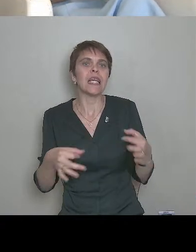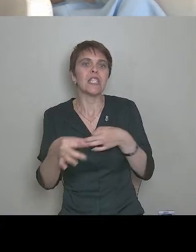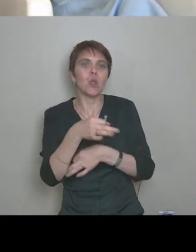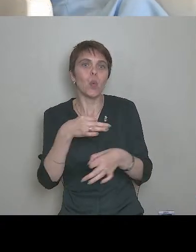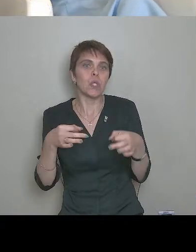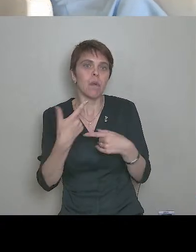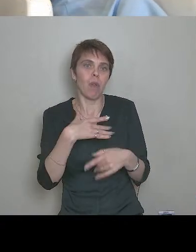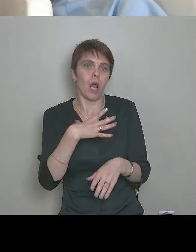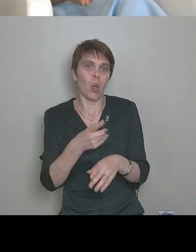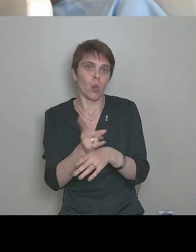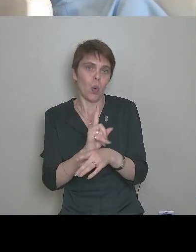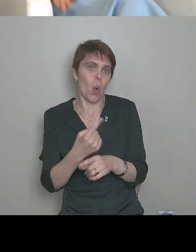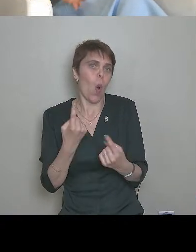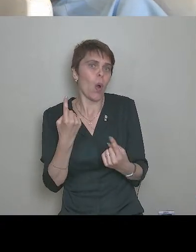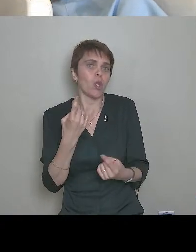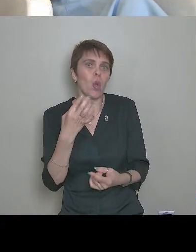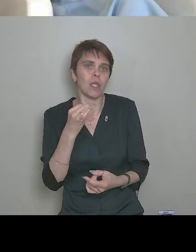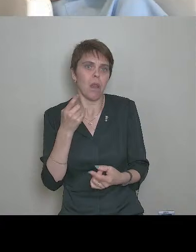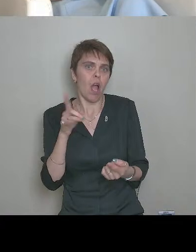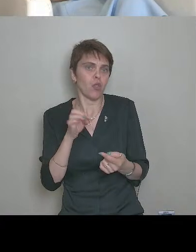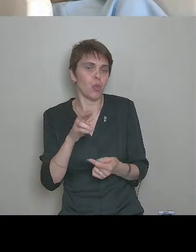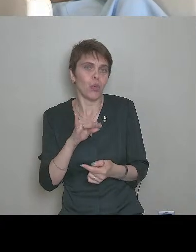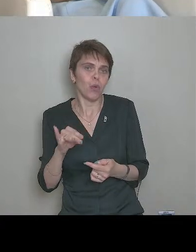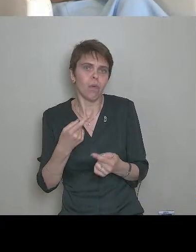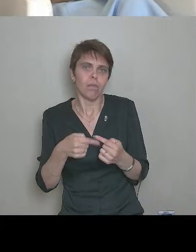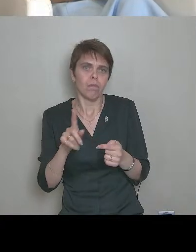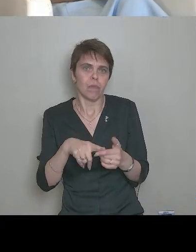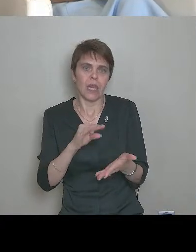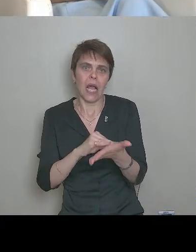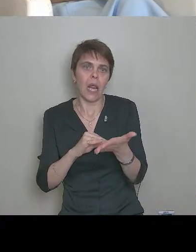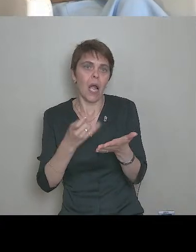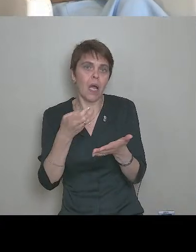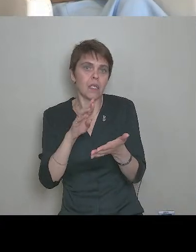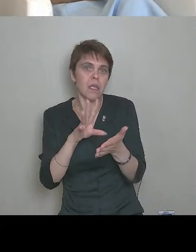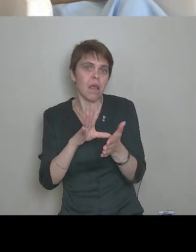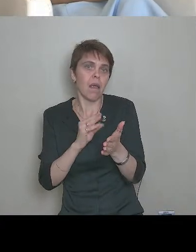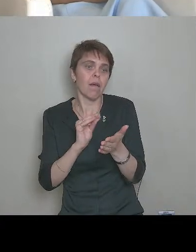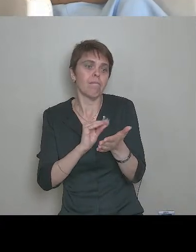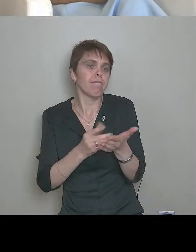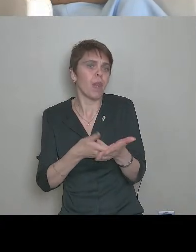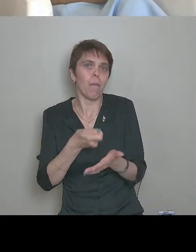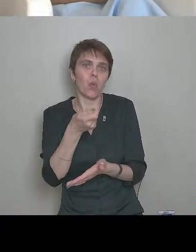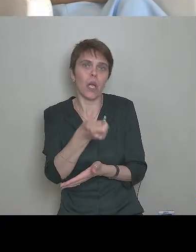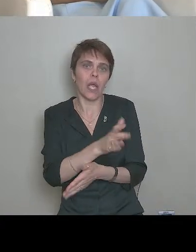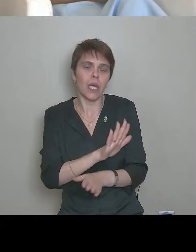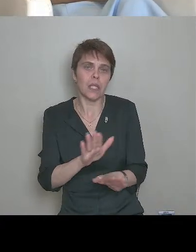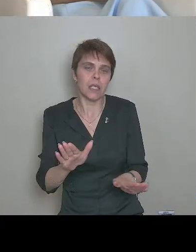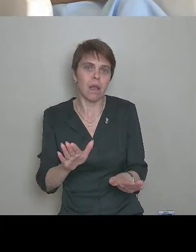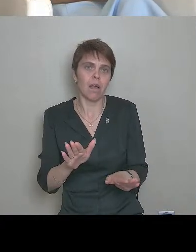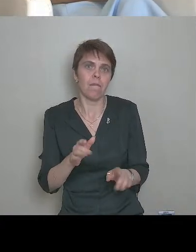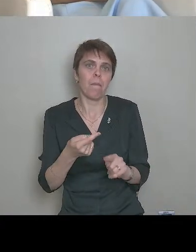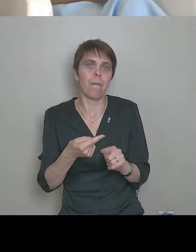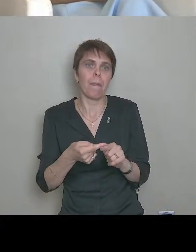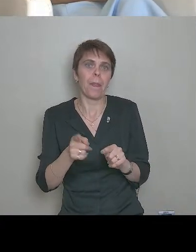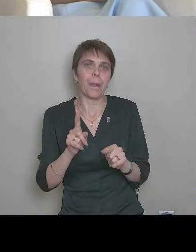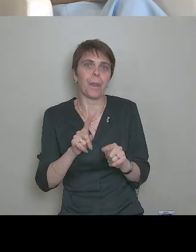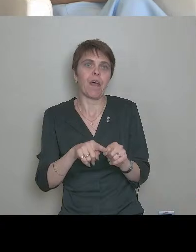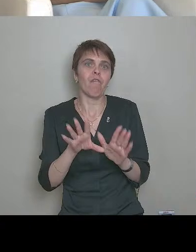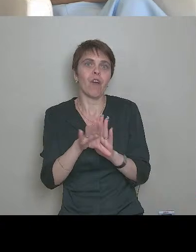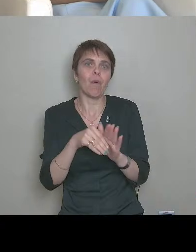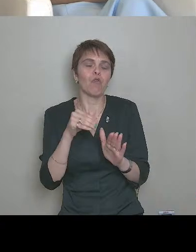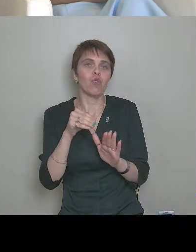Anti-Corruption Bureau, and I think that this norm was quite, straightforward, that the declaration is not being submitted, and